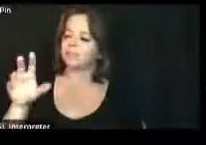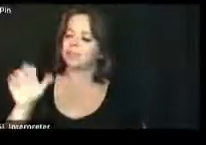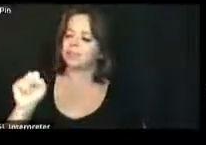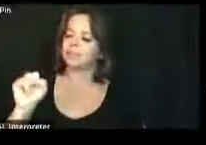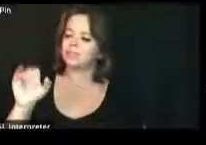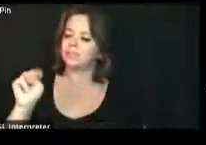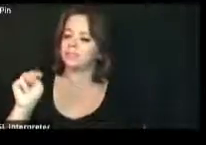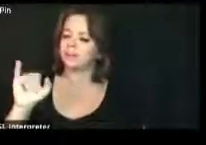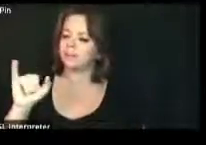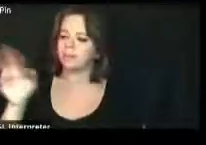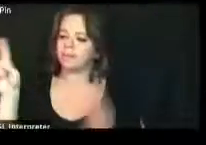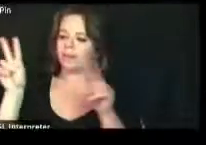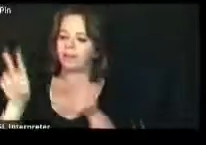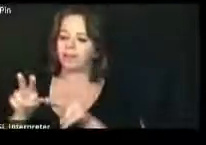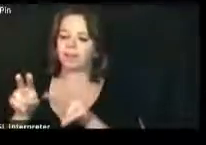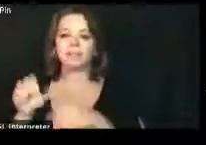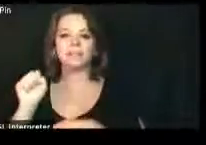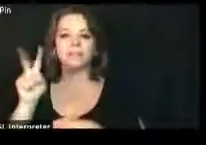Thank you. Go ahead, please.